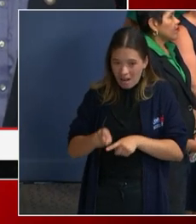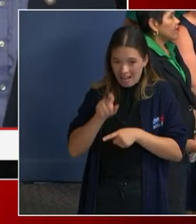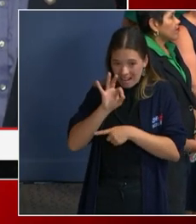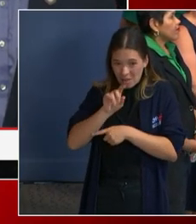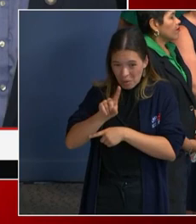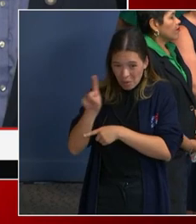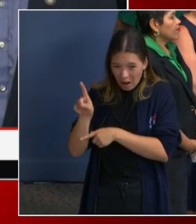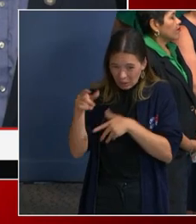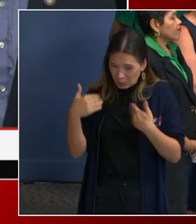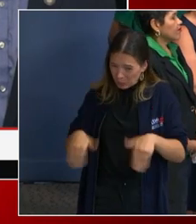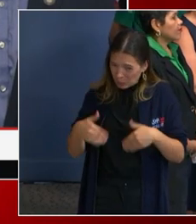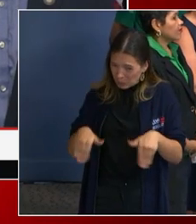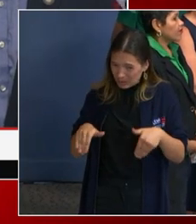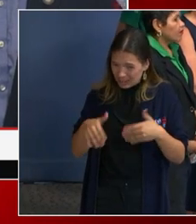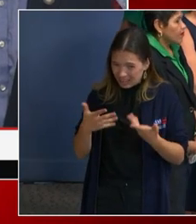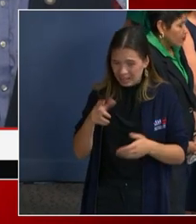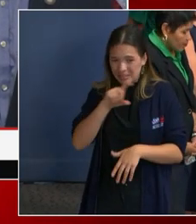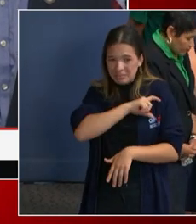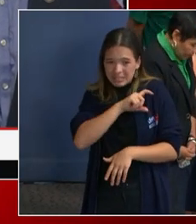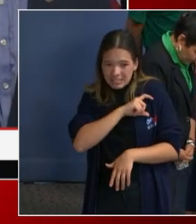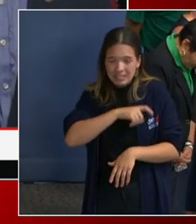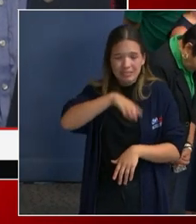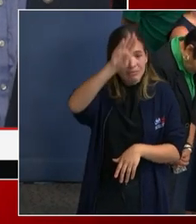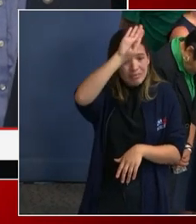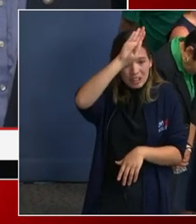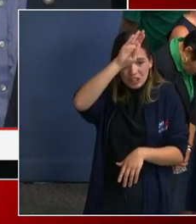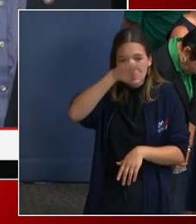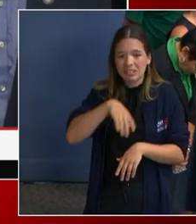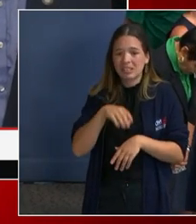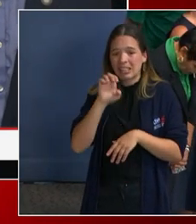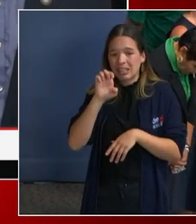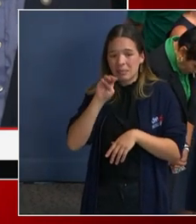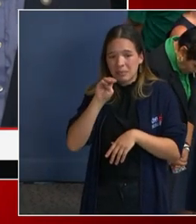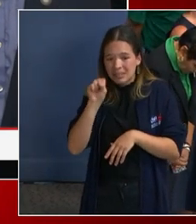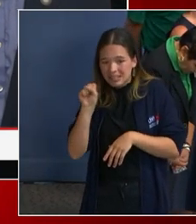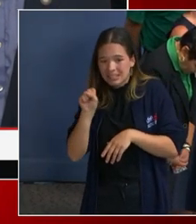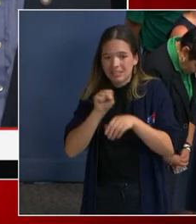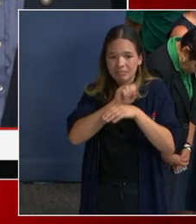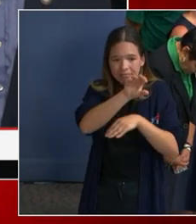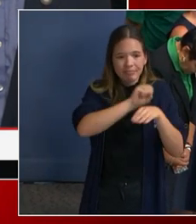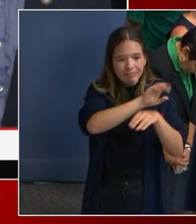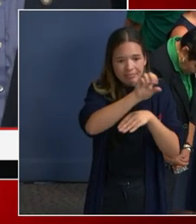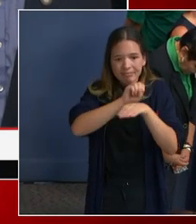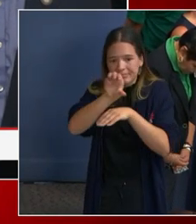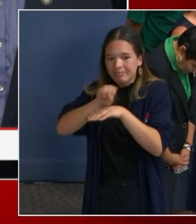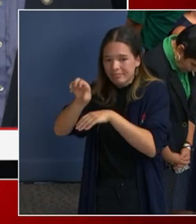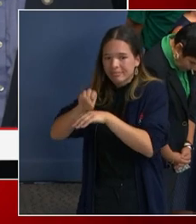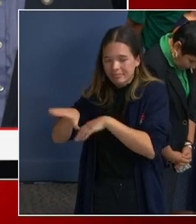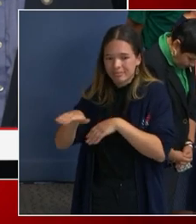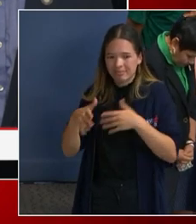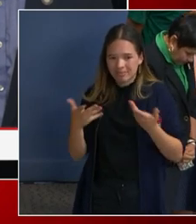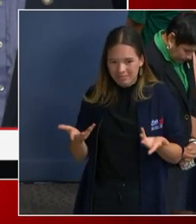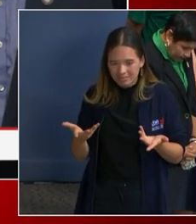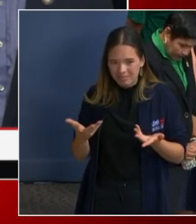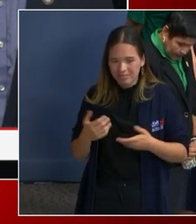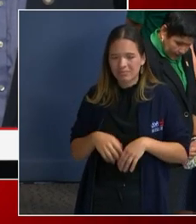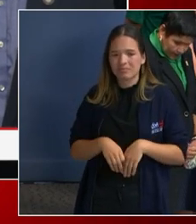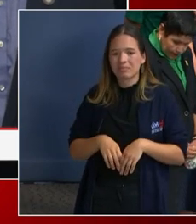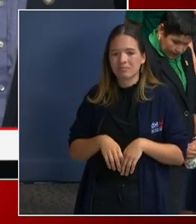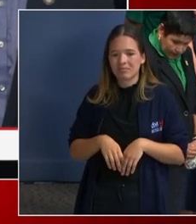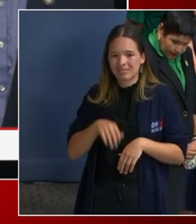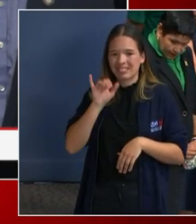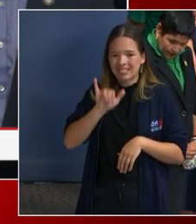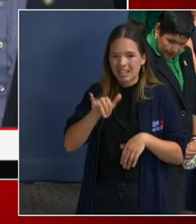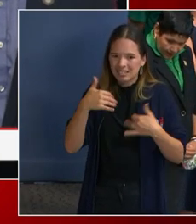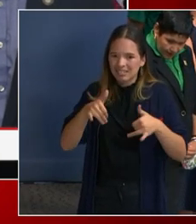are dispatched to DC residents in times of distress. And so that's what we're focused on. And